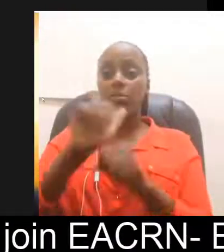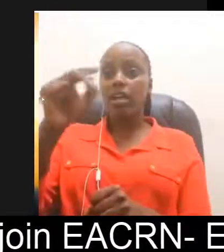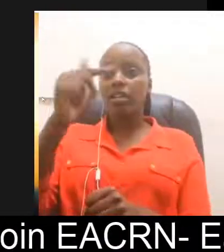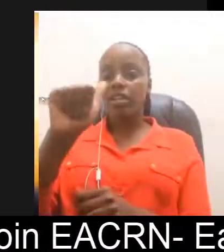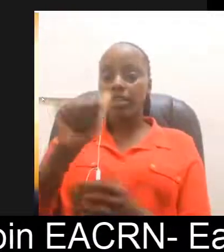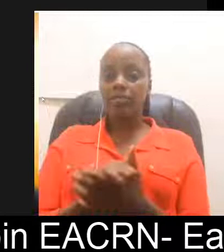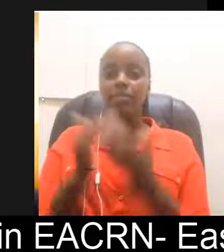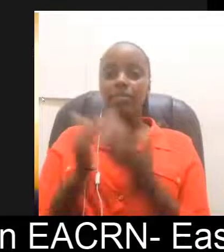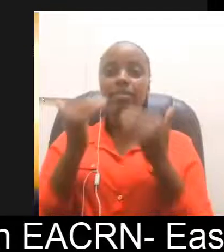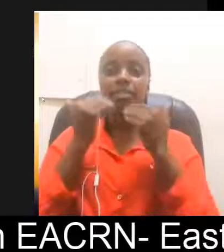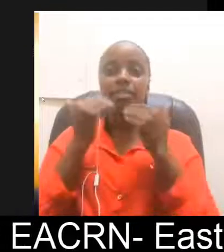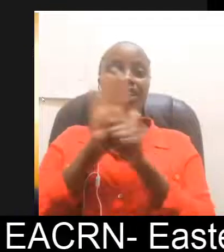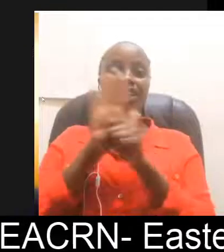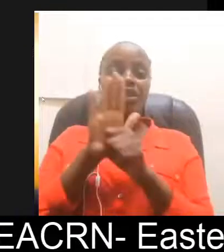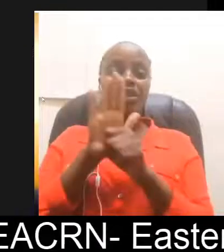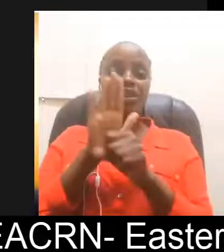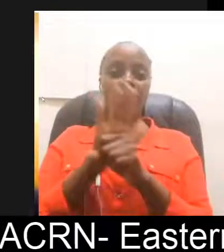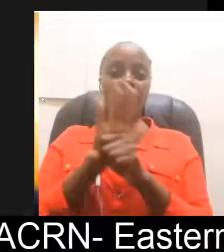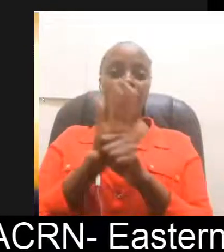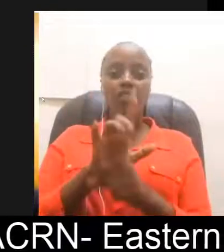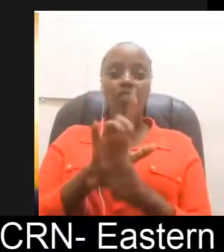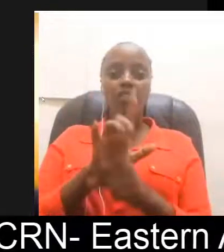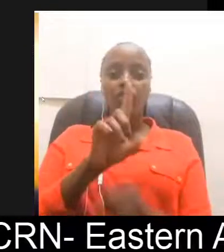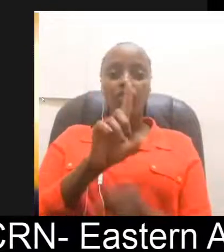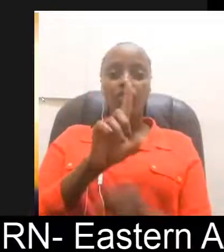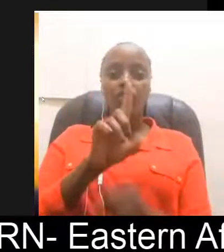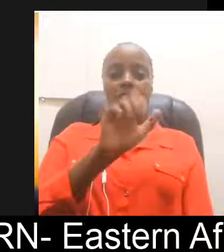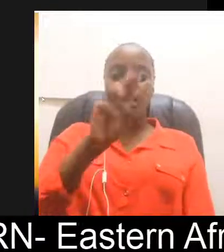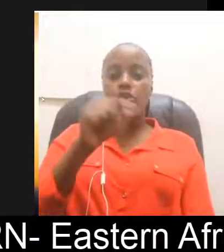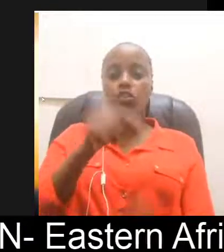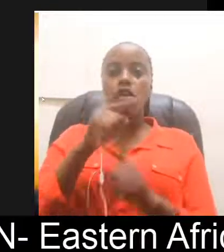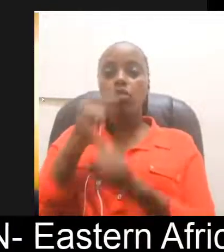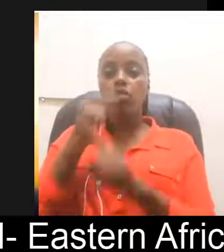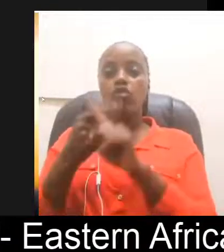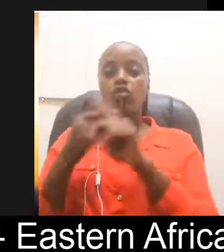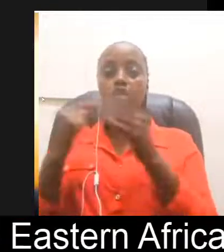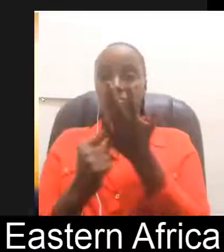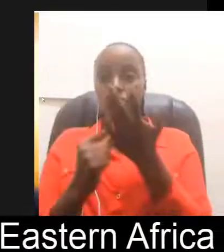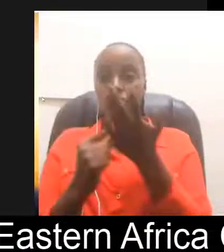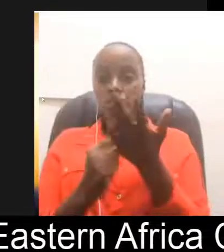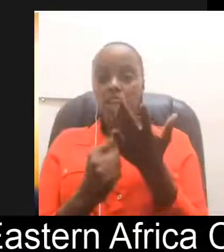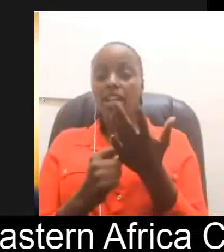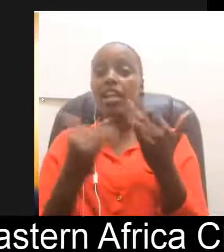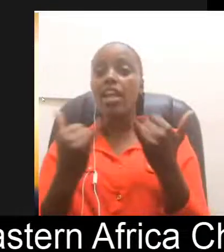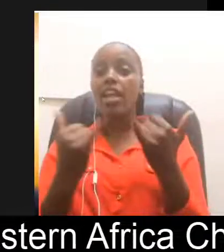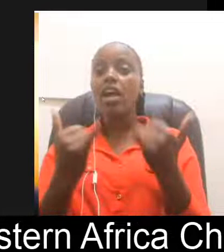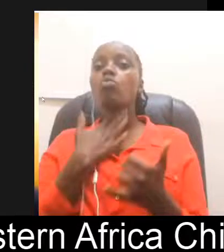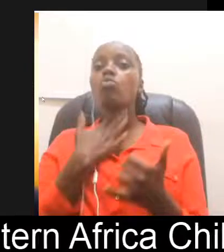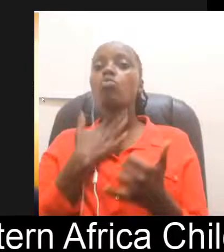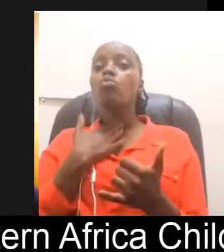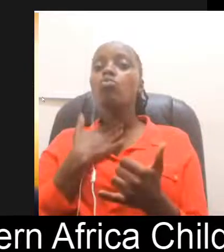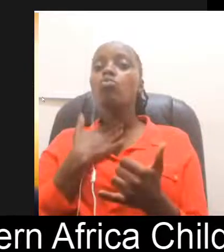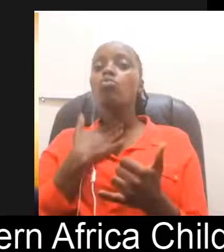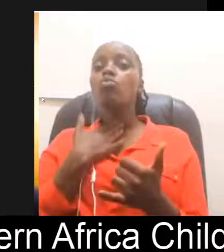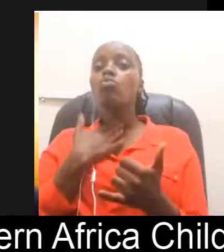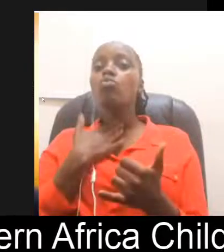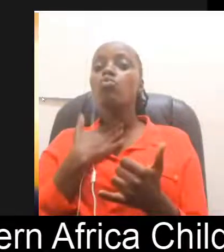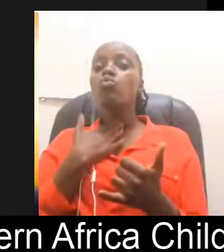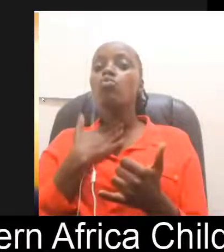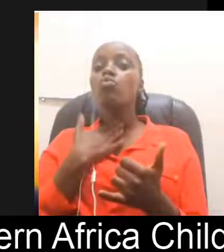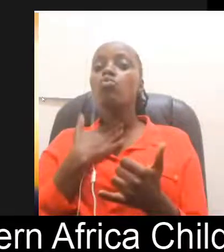Thanks very much, Damon, for those remarks from Uganda. I want to invite a representative from